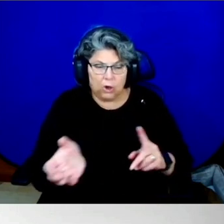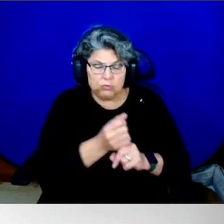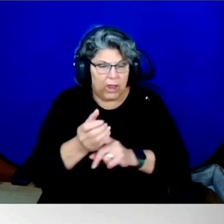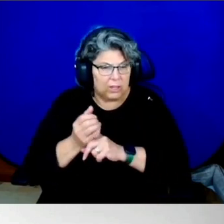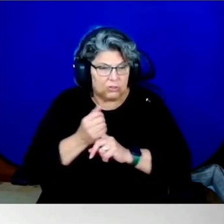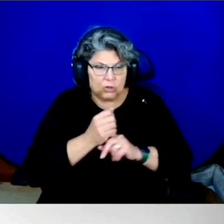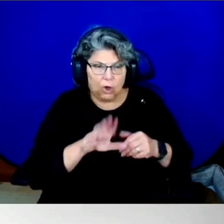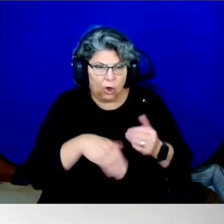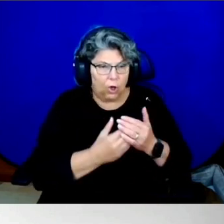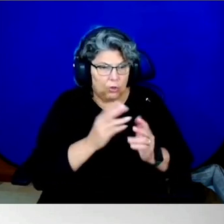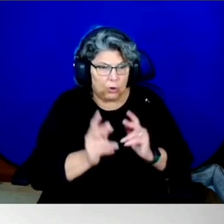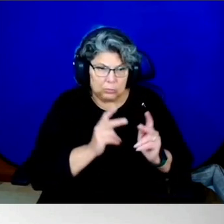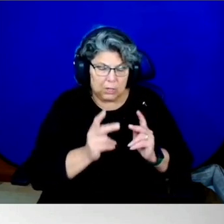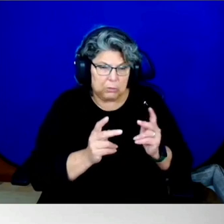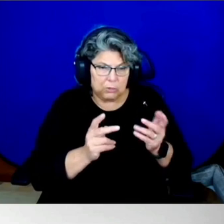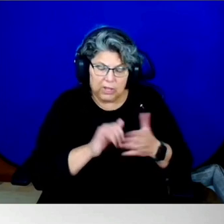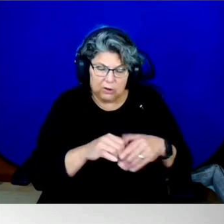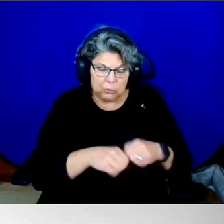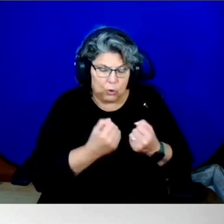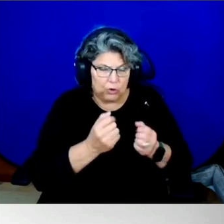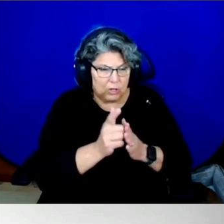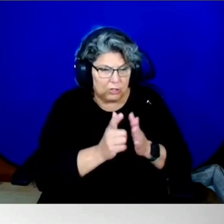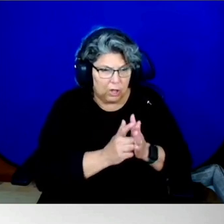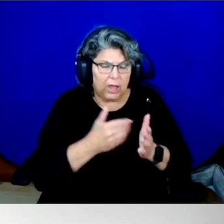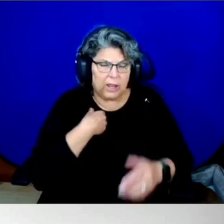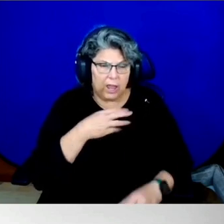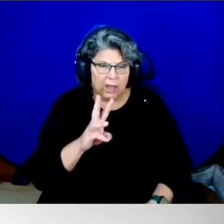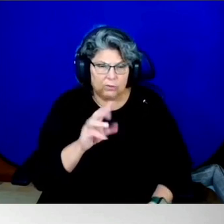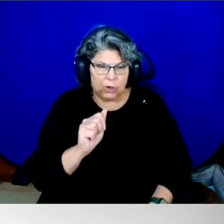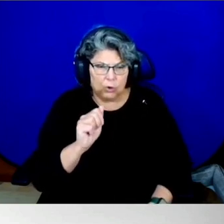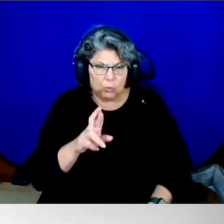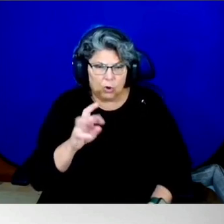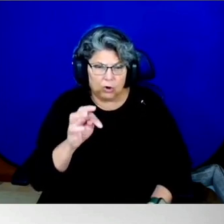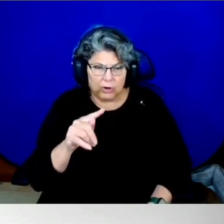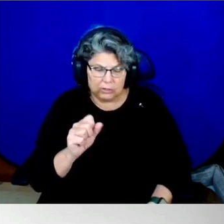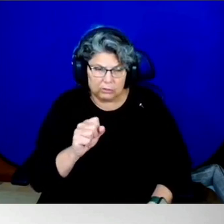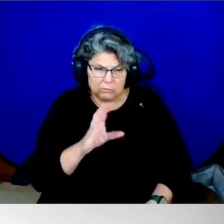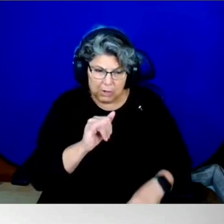who have warrants. So by the time you get to the jail, there may be people you know there.